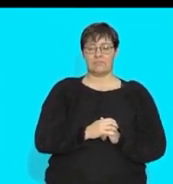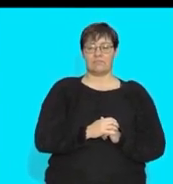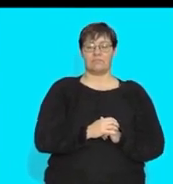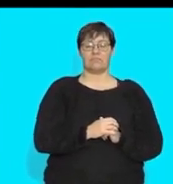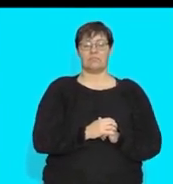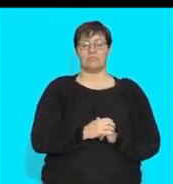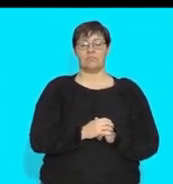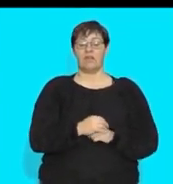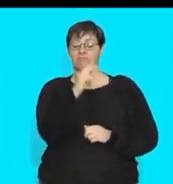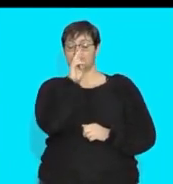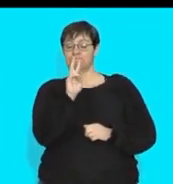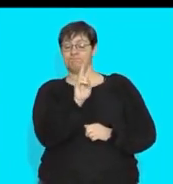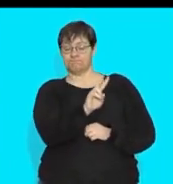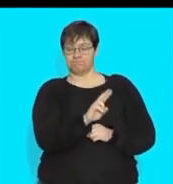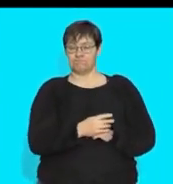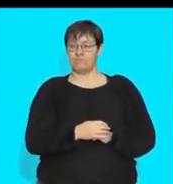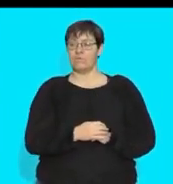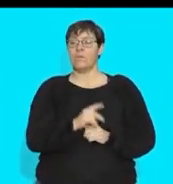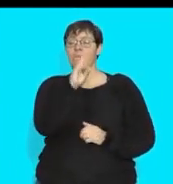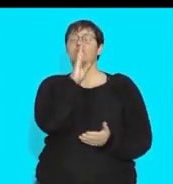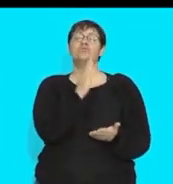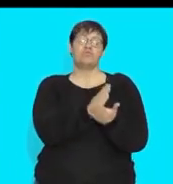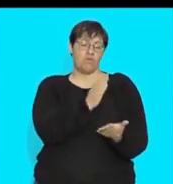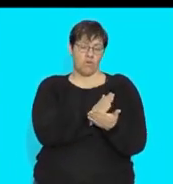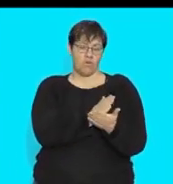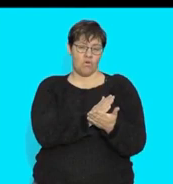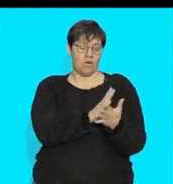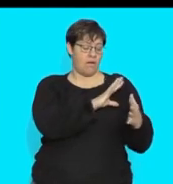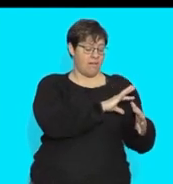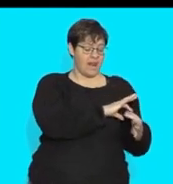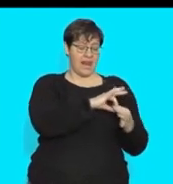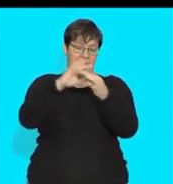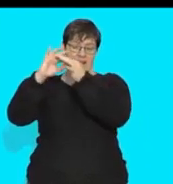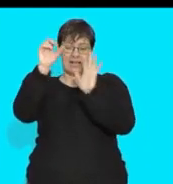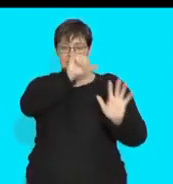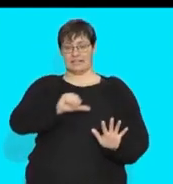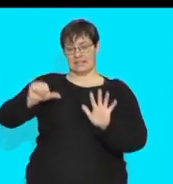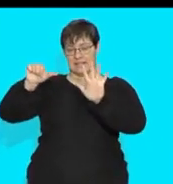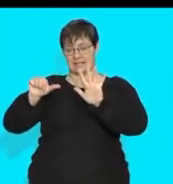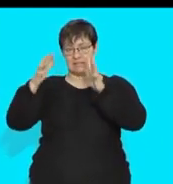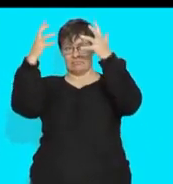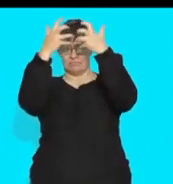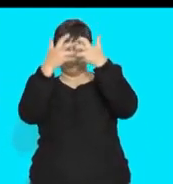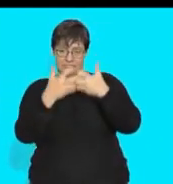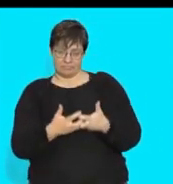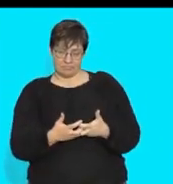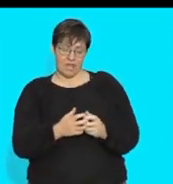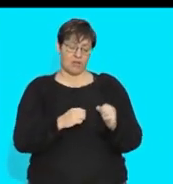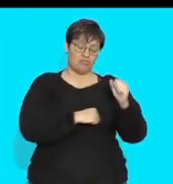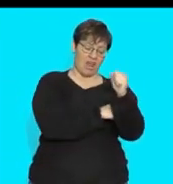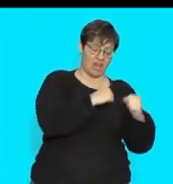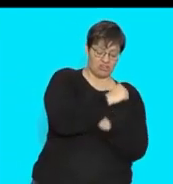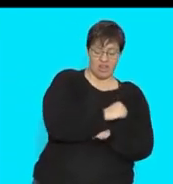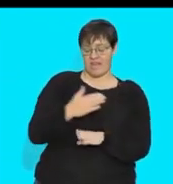each time when we're looking at it, right, guys, we need to make sure that we link this concept, structure versus